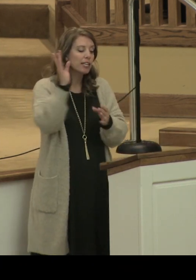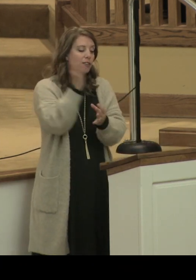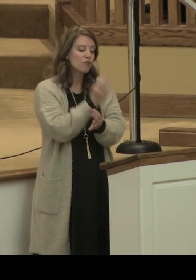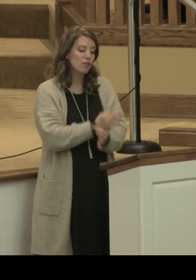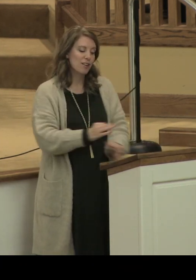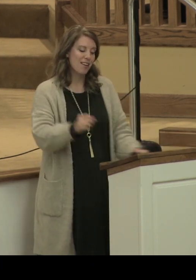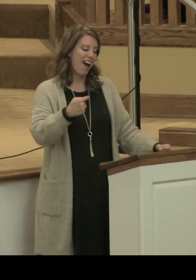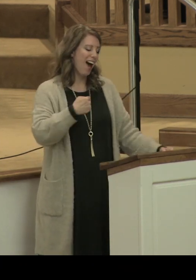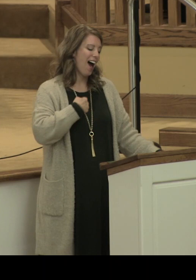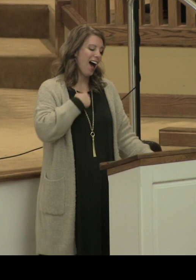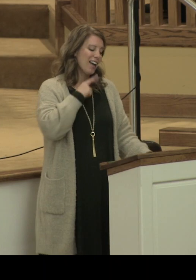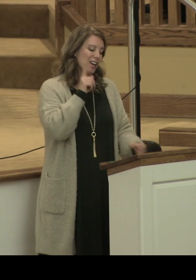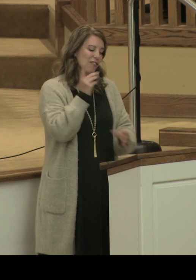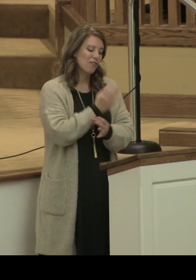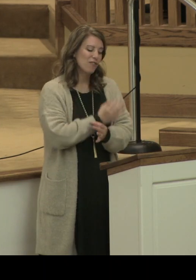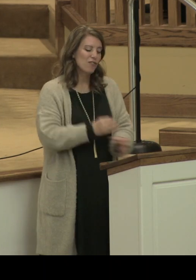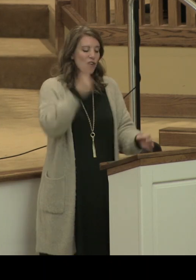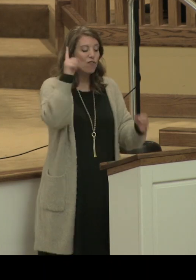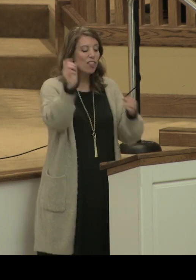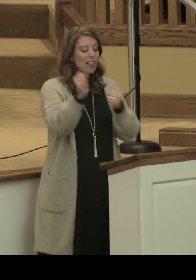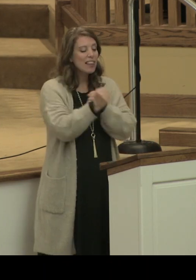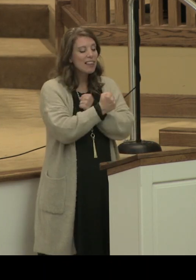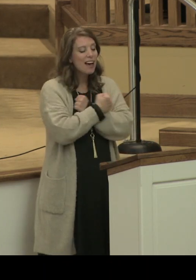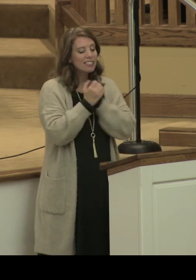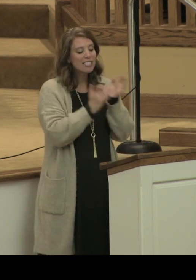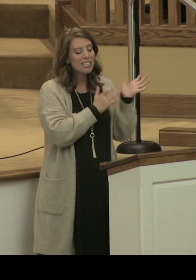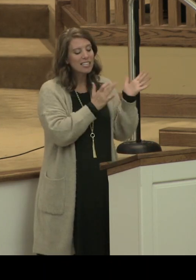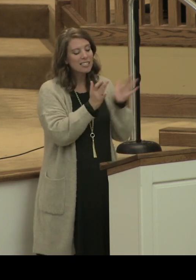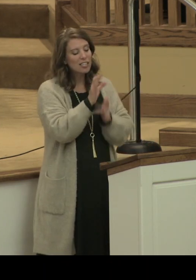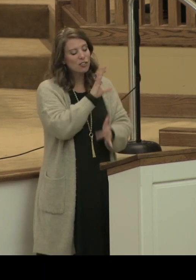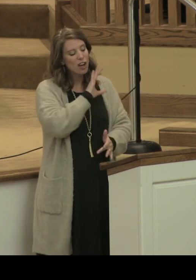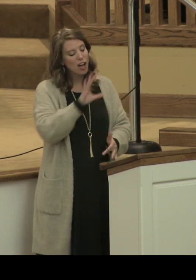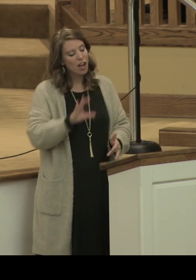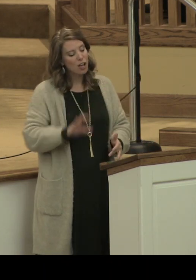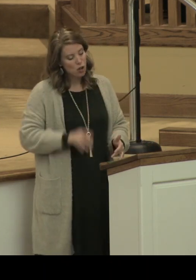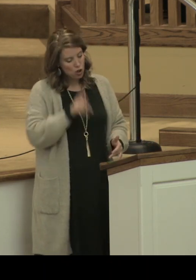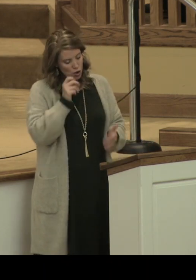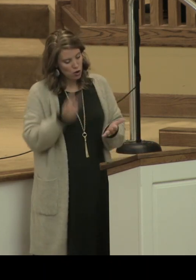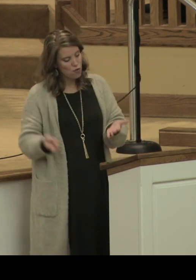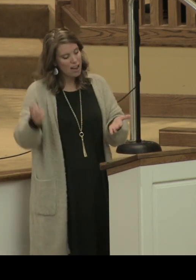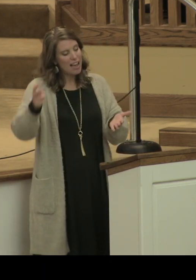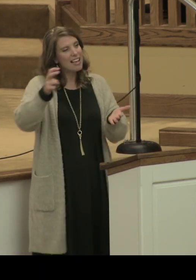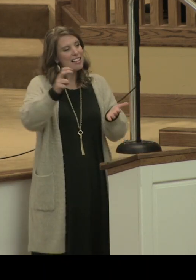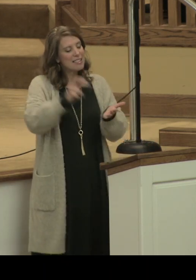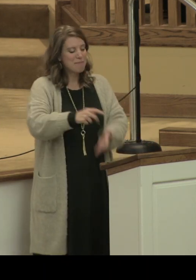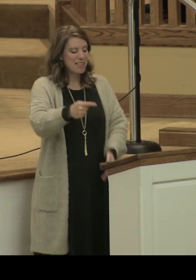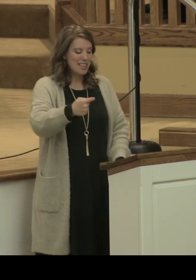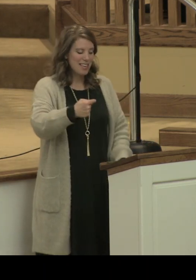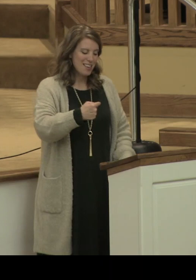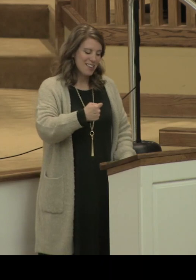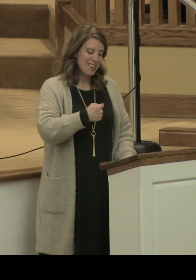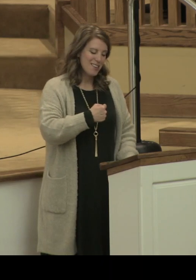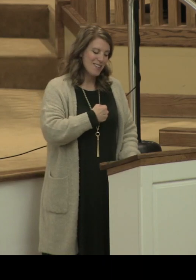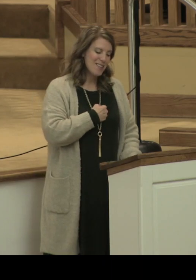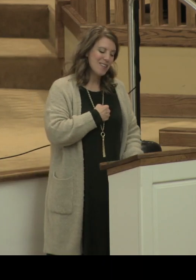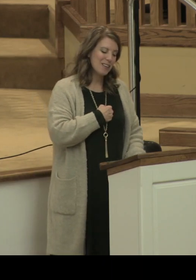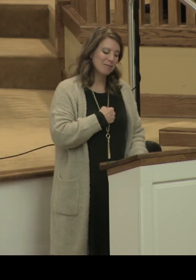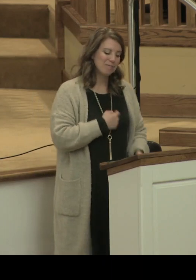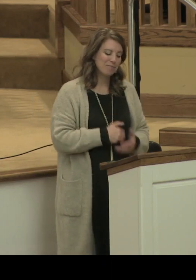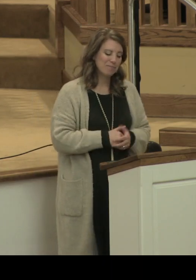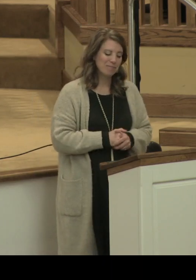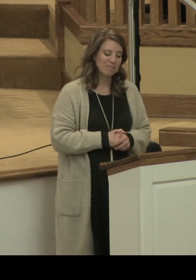I am free. For the love of Jesus Christ, who has resurrected me.